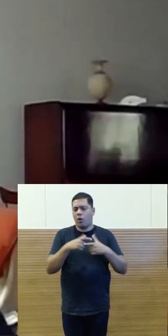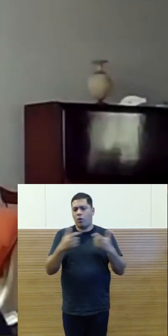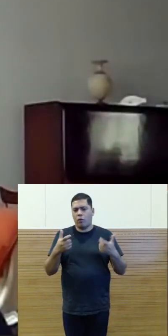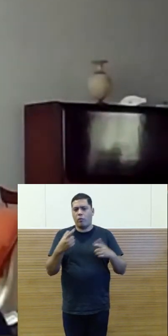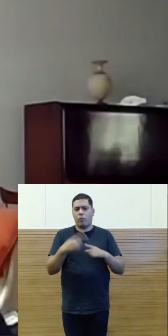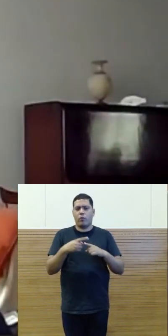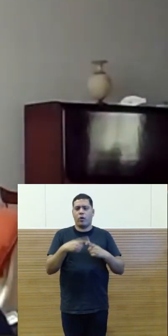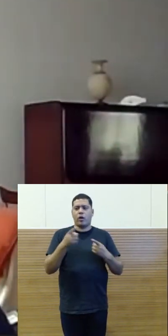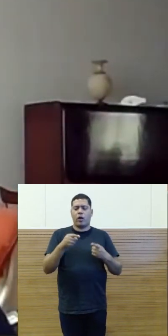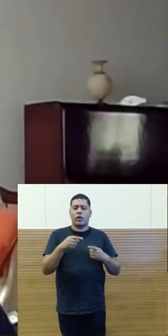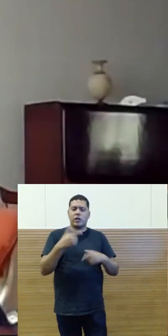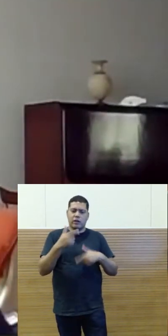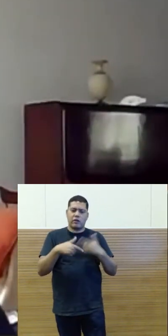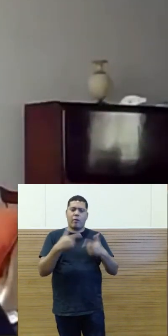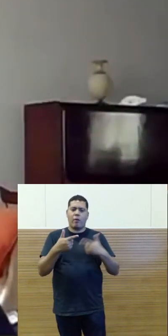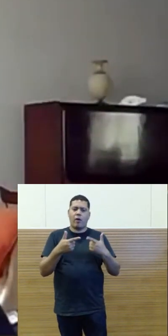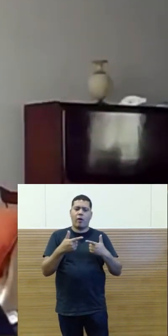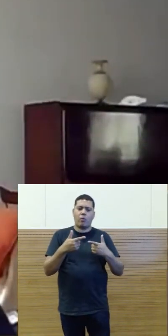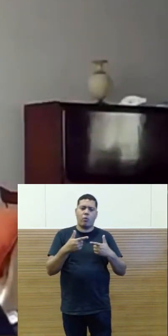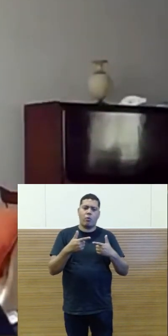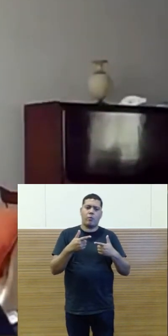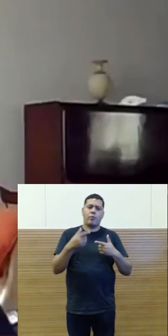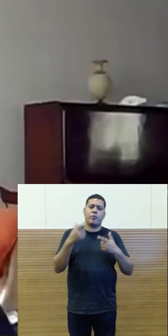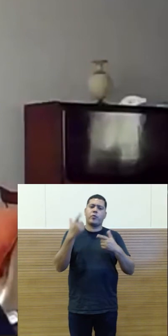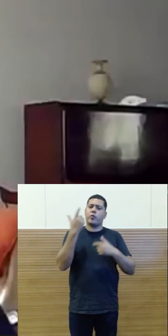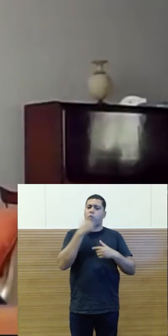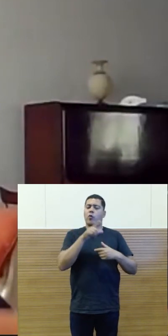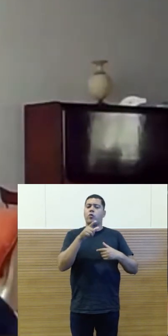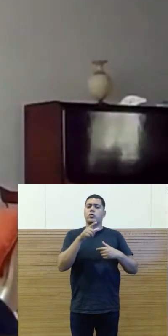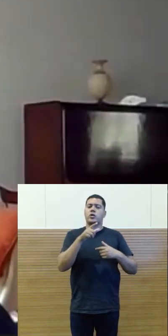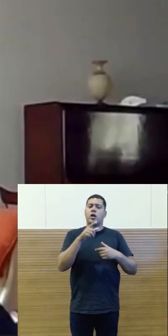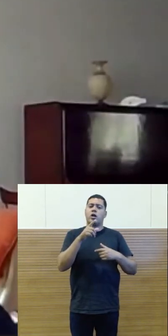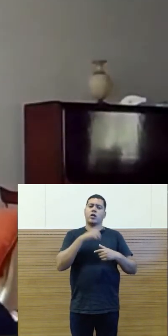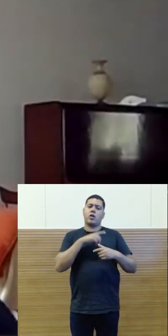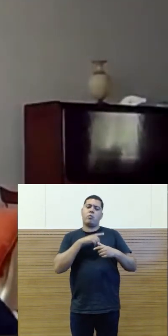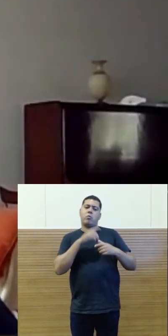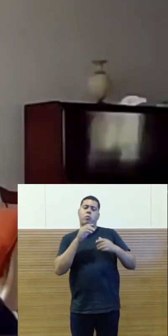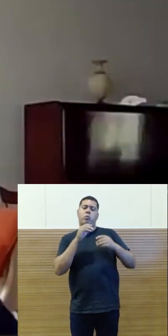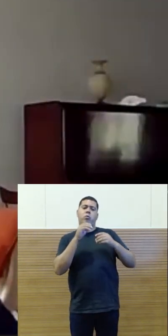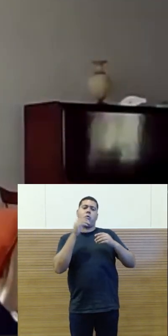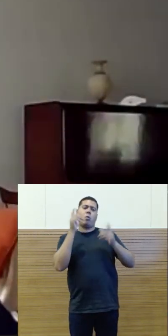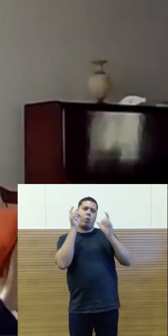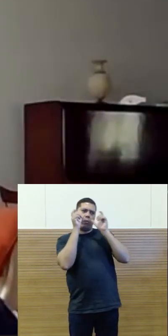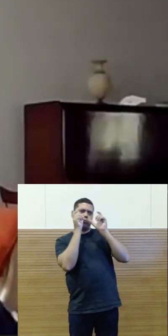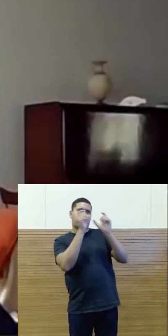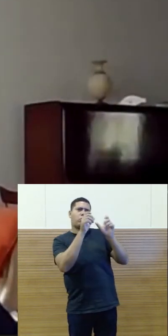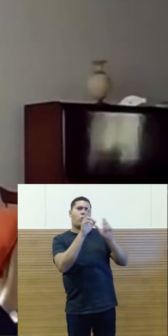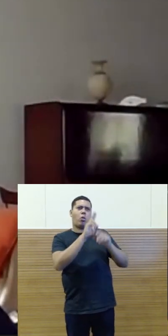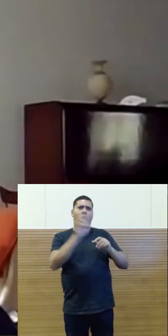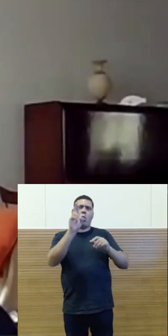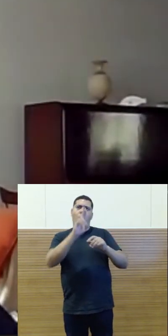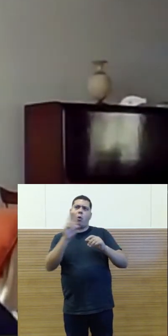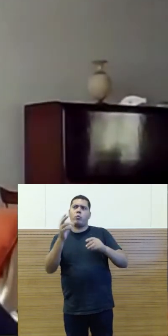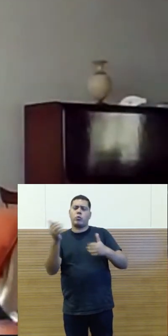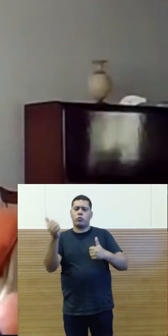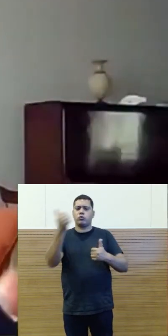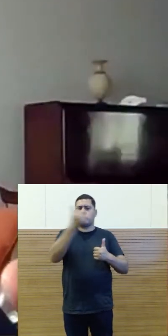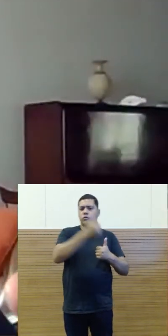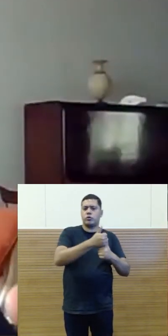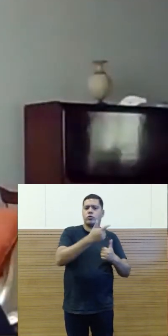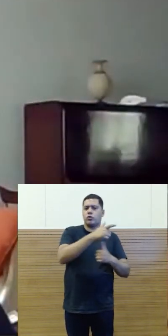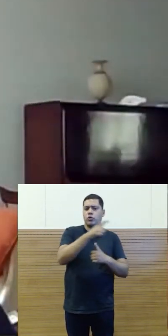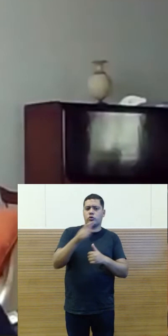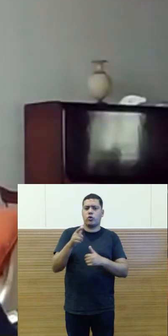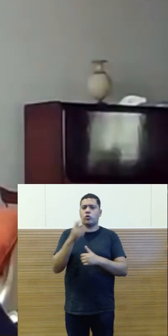companies, because it is with the marketing that they're able to create the demands on their products and substitute the